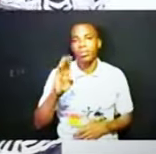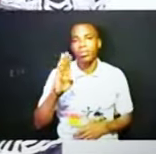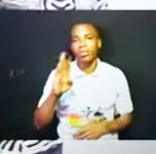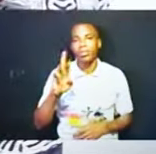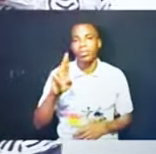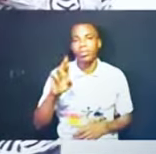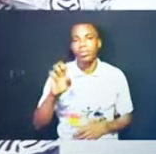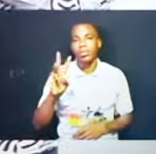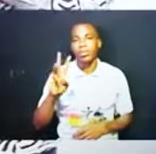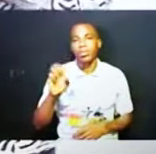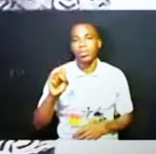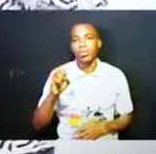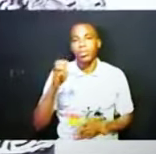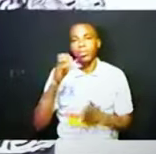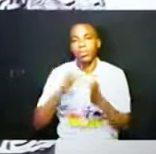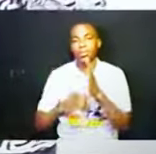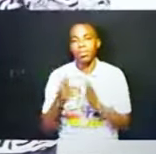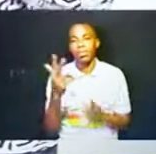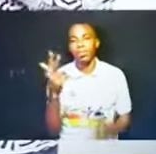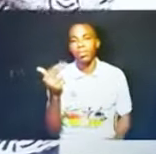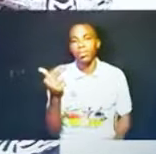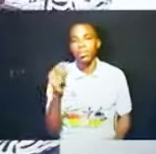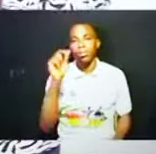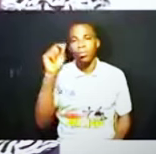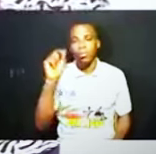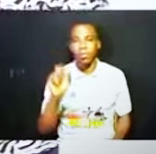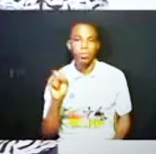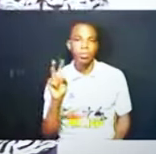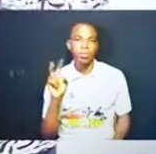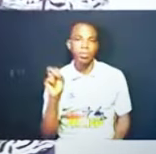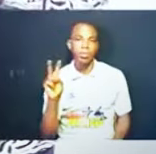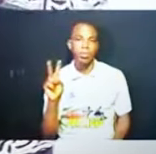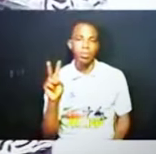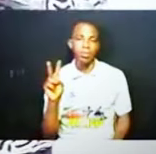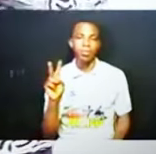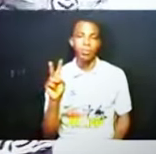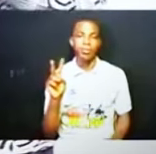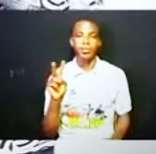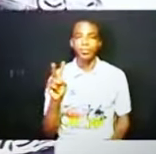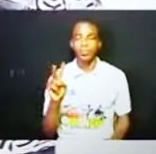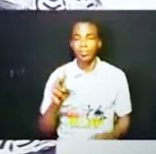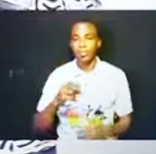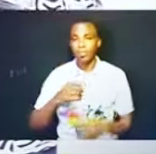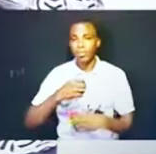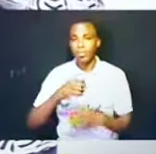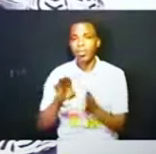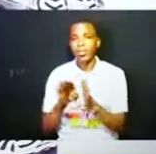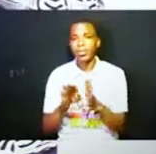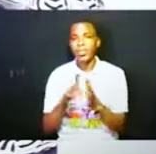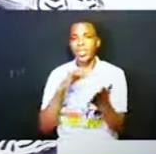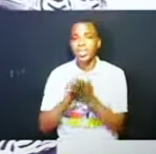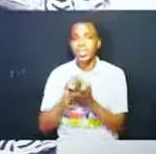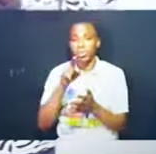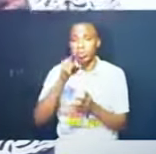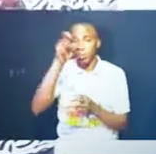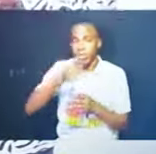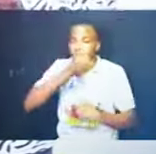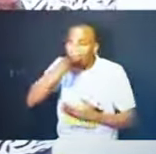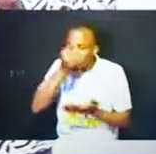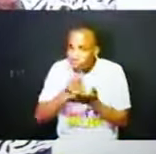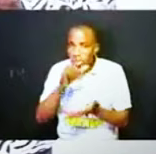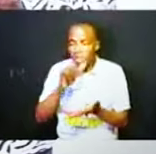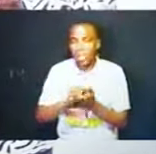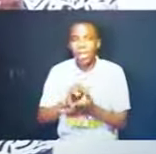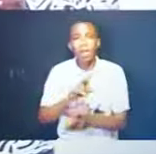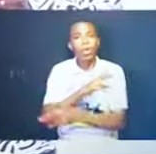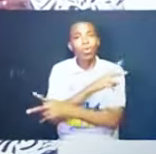forma etudumiensa in yumu do mienuno? Yes. See to it, brothers and sisters, that none of you